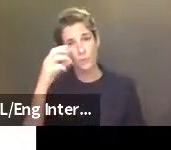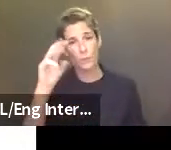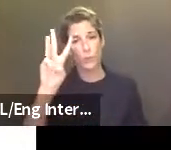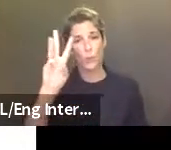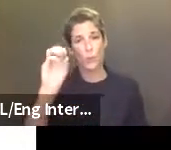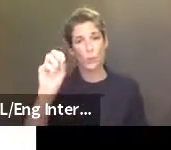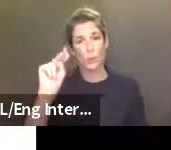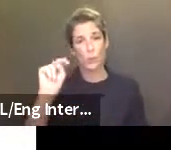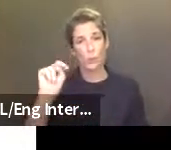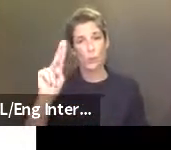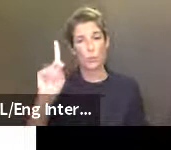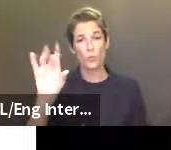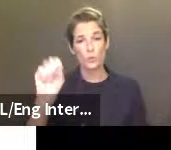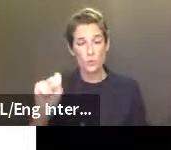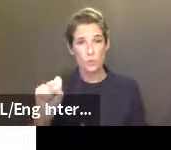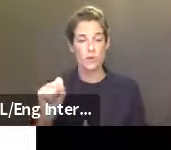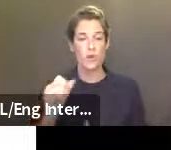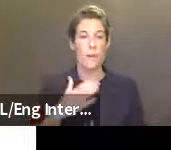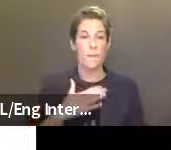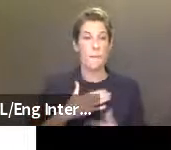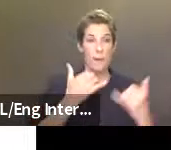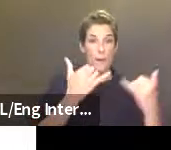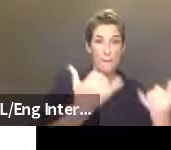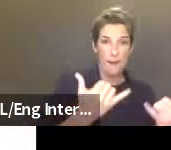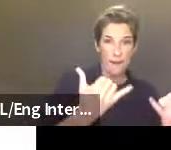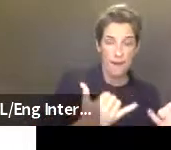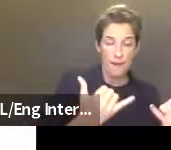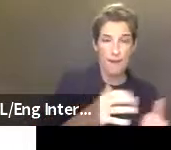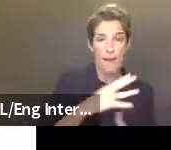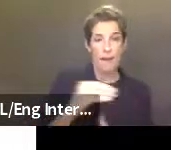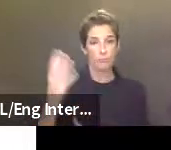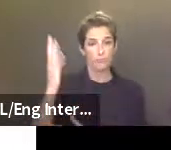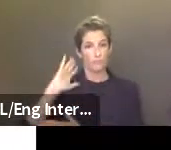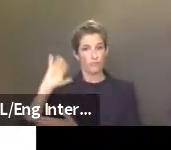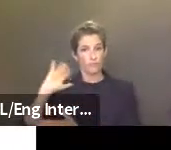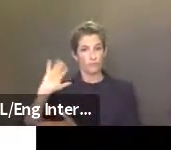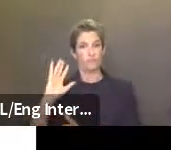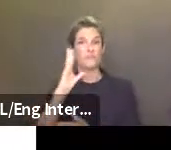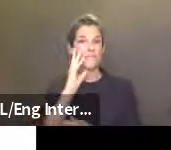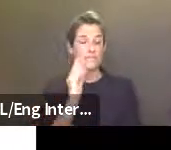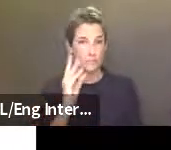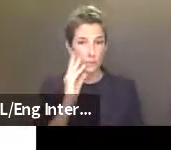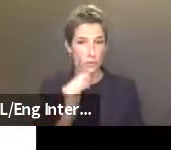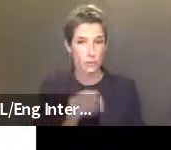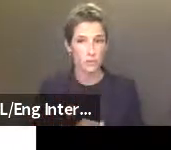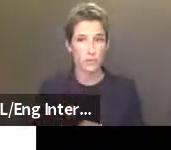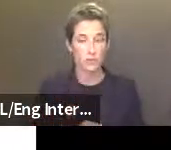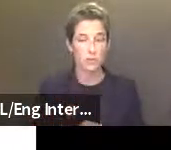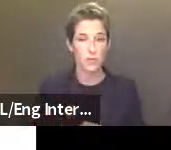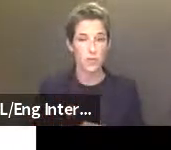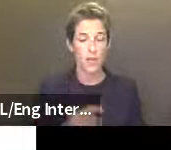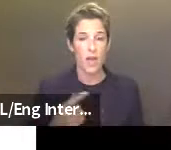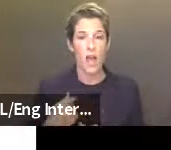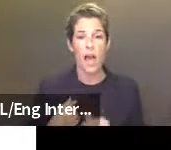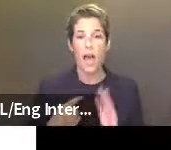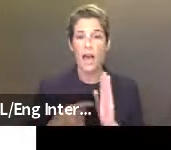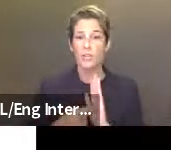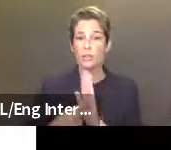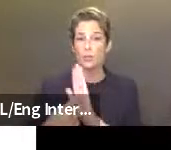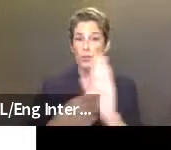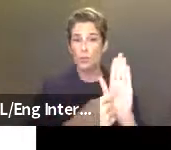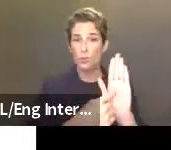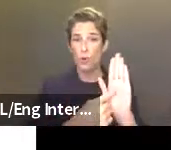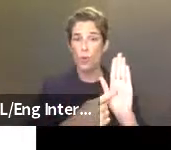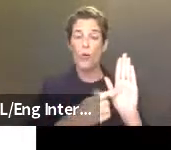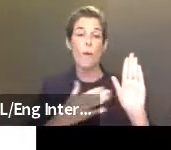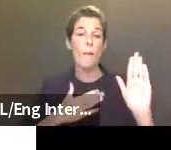past and present experiences in visible forms that I curated myself. Creating visible reminders about my mind